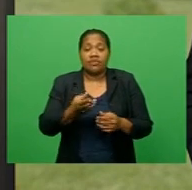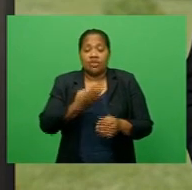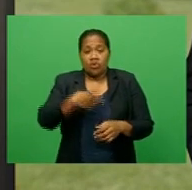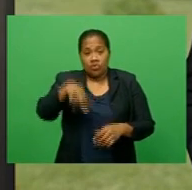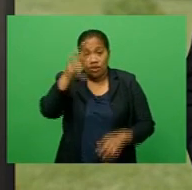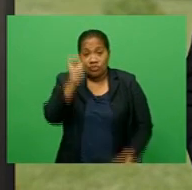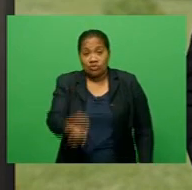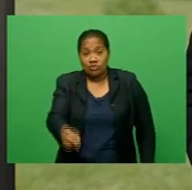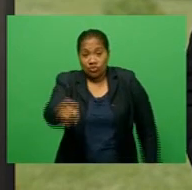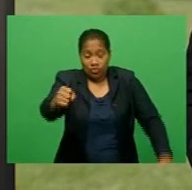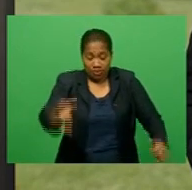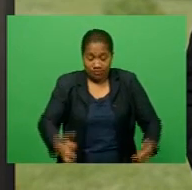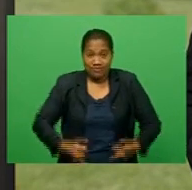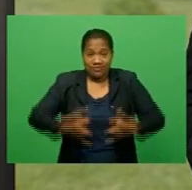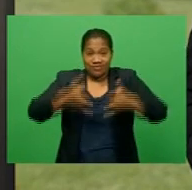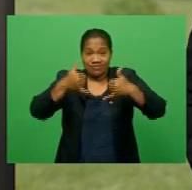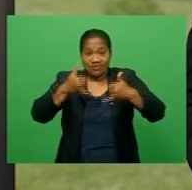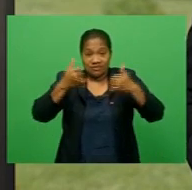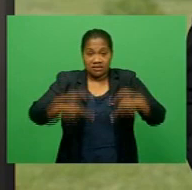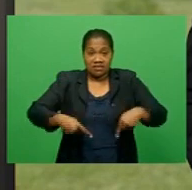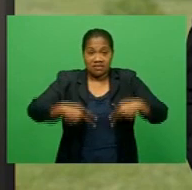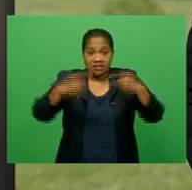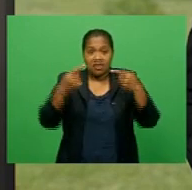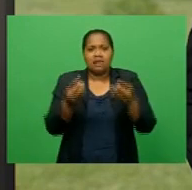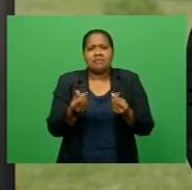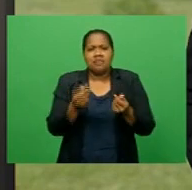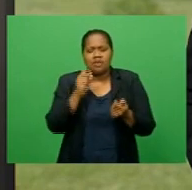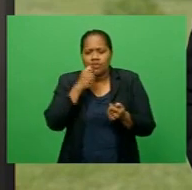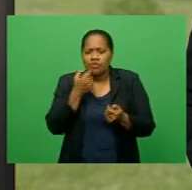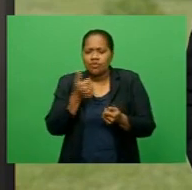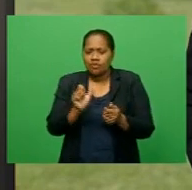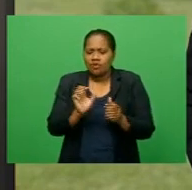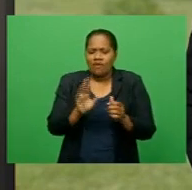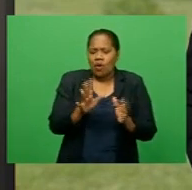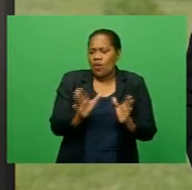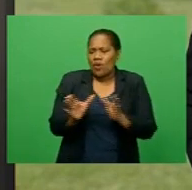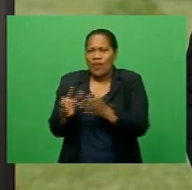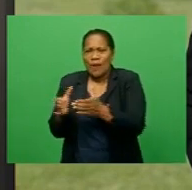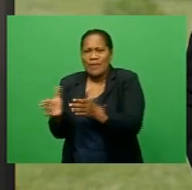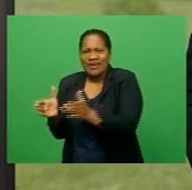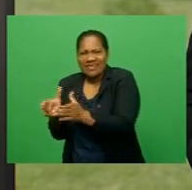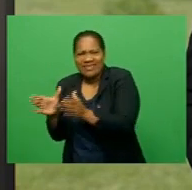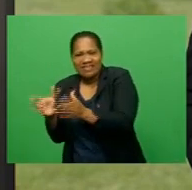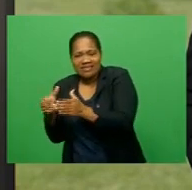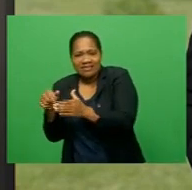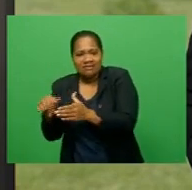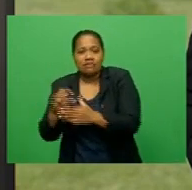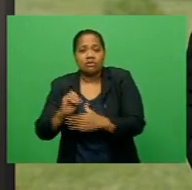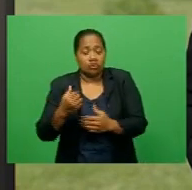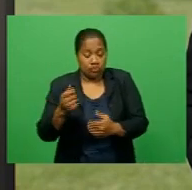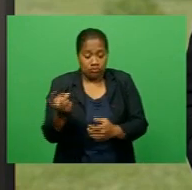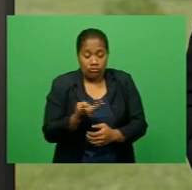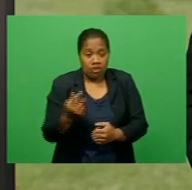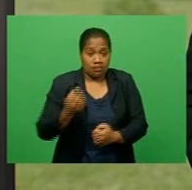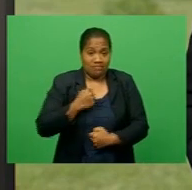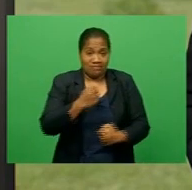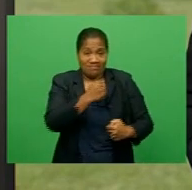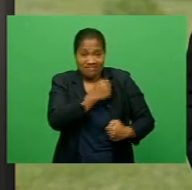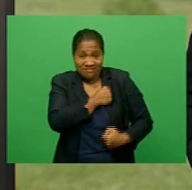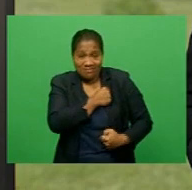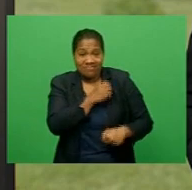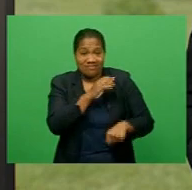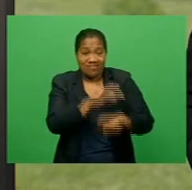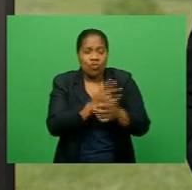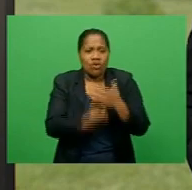platform to raise money for the most vulnerable. Both the Fiji Police Force and the Republic of Fiji military forces have decided to